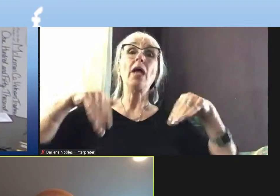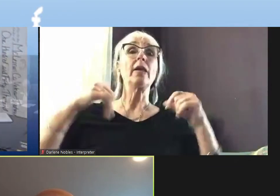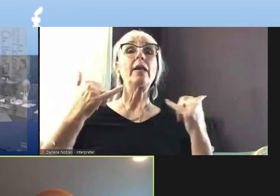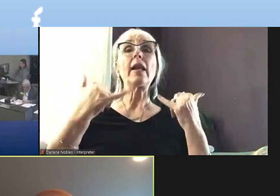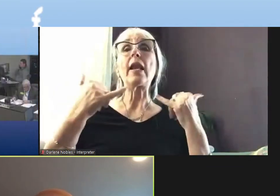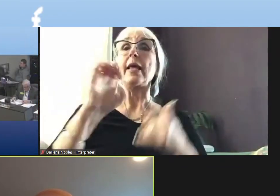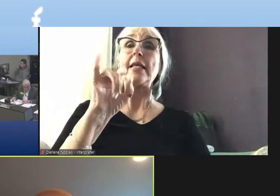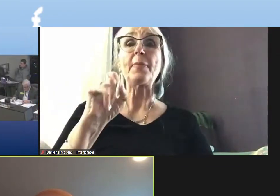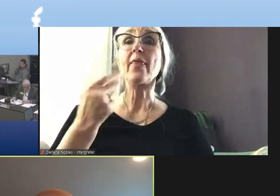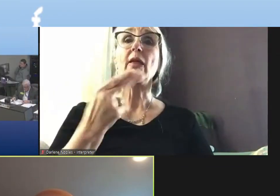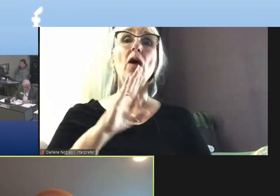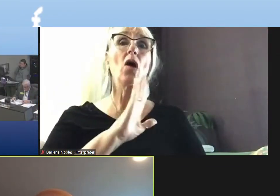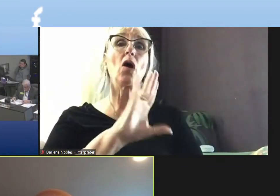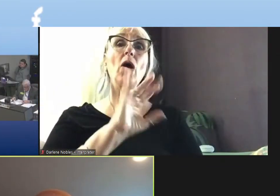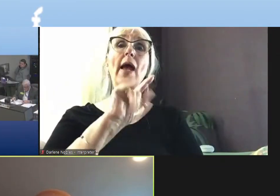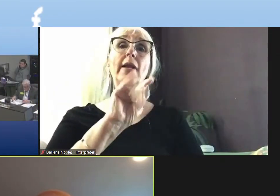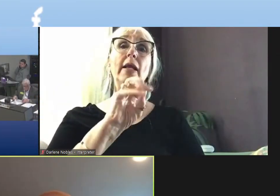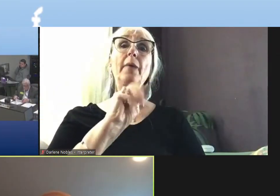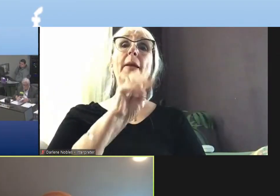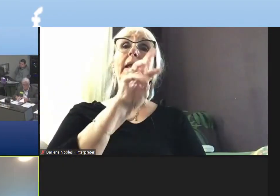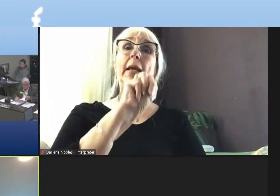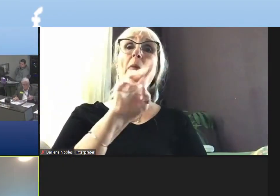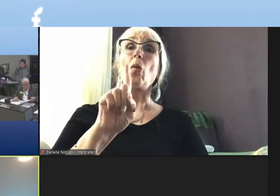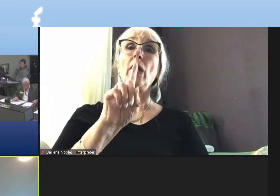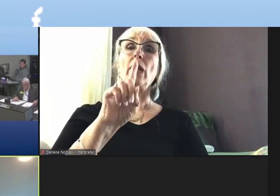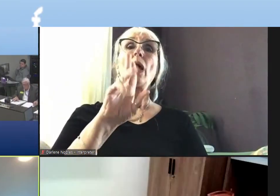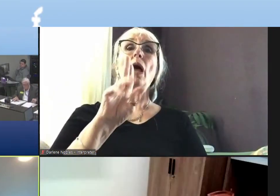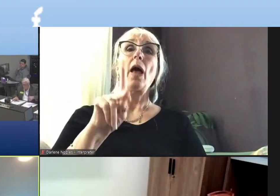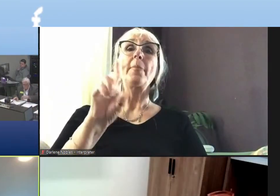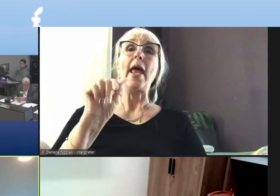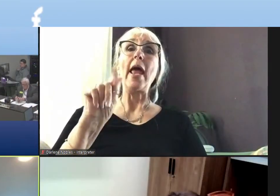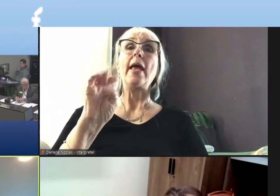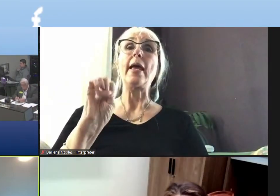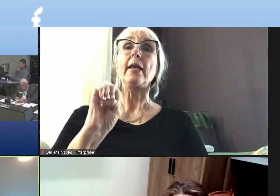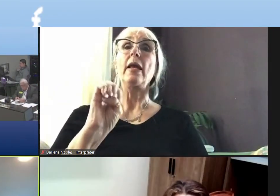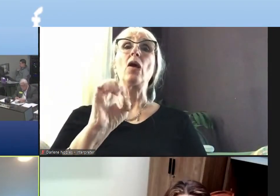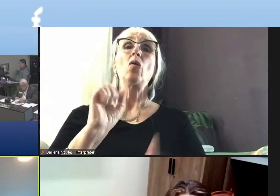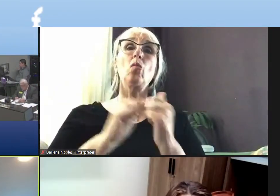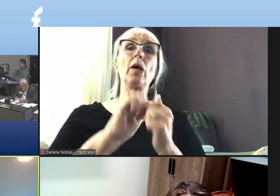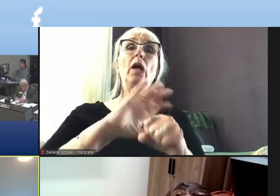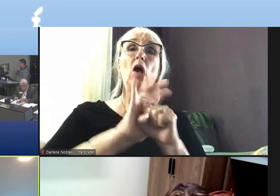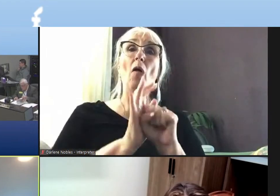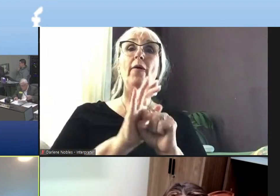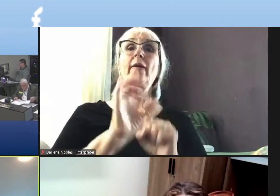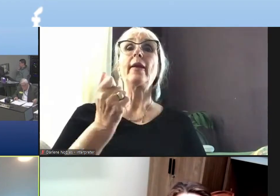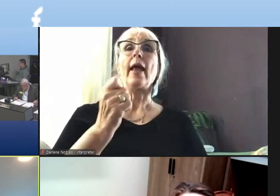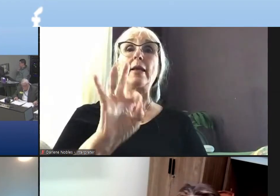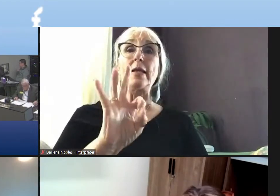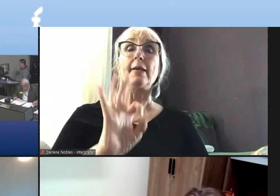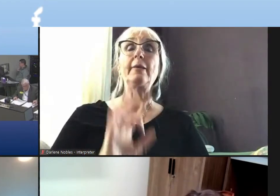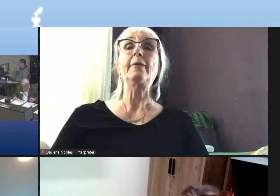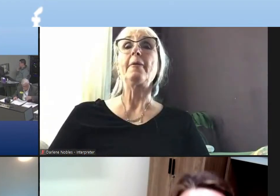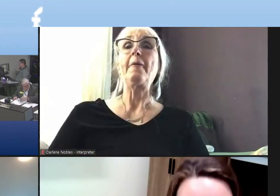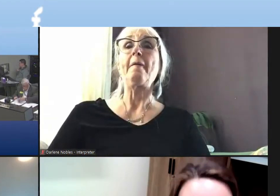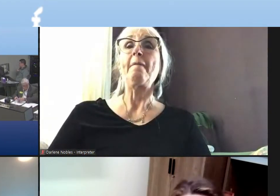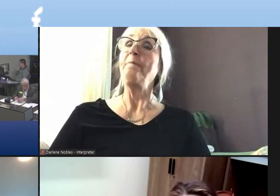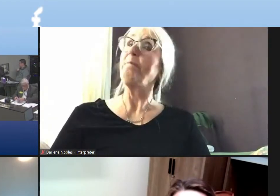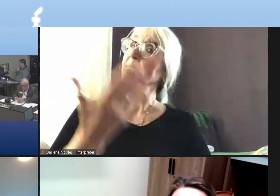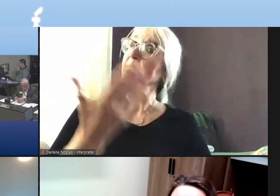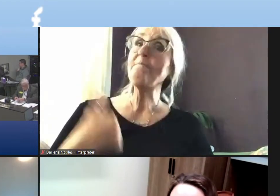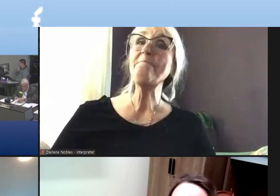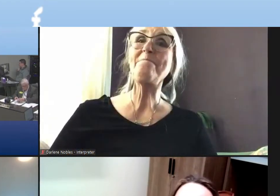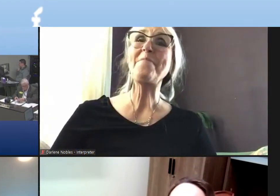So under item M1, update on matters regarding COVID-19. Elizabeth? Morning, Elizabeth. Good